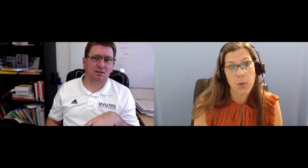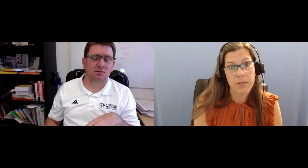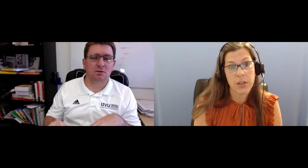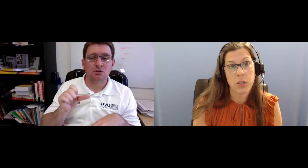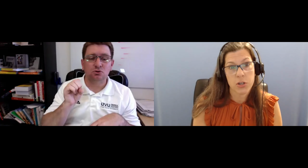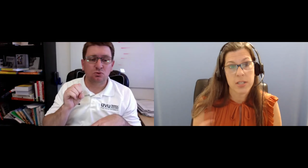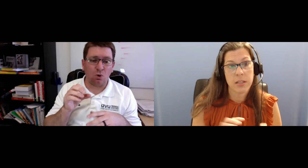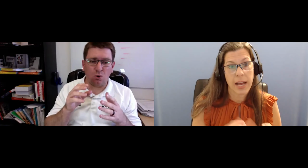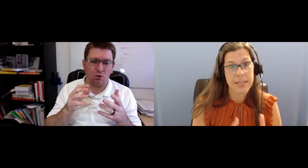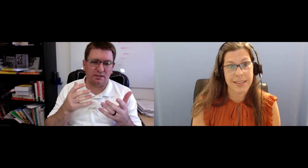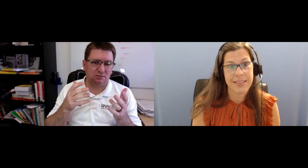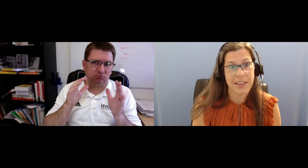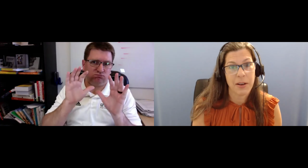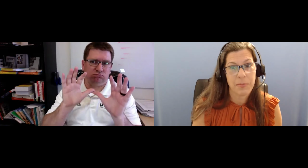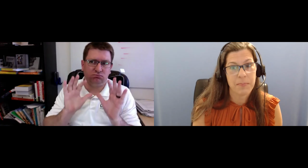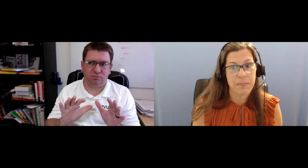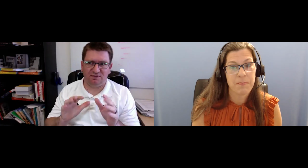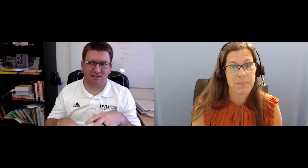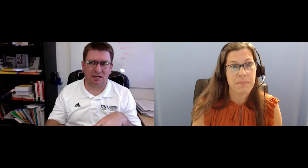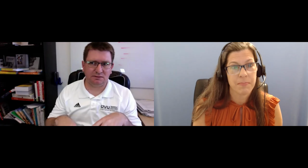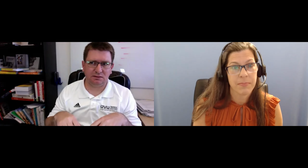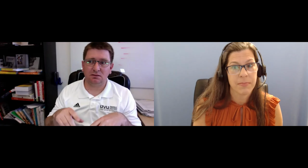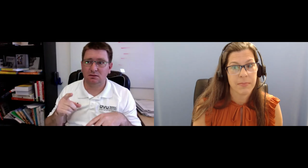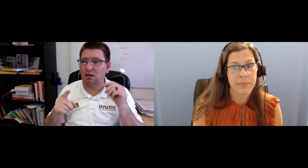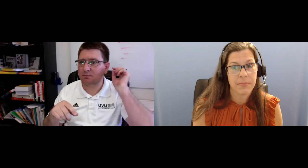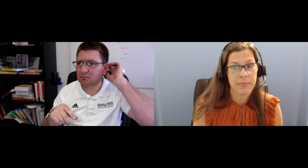Yeah, so one of the largest classes, yeah.